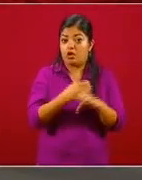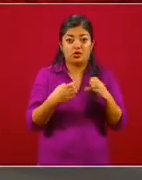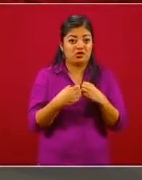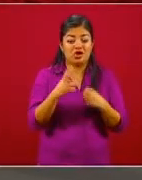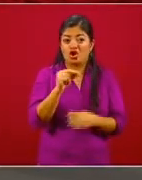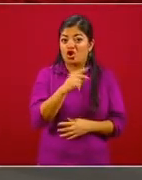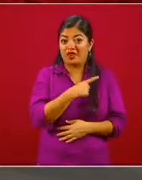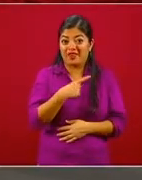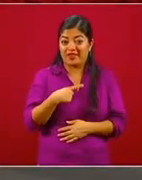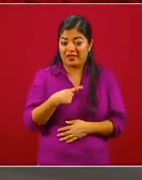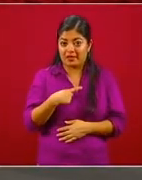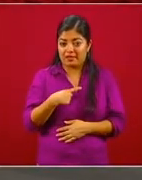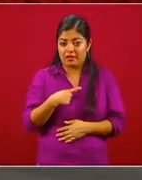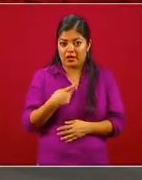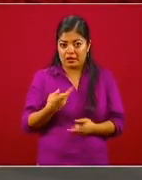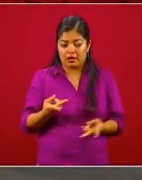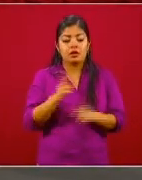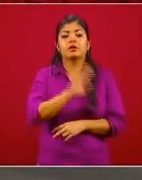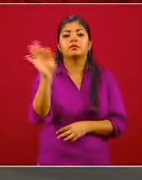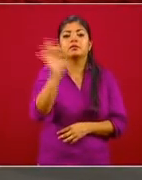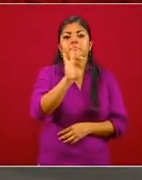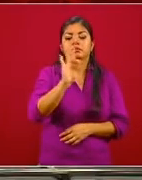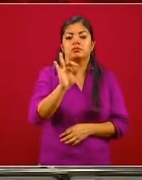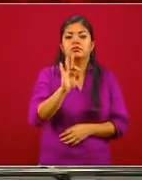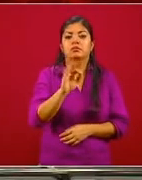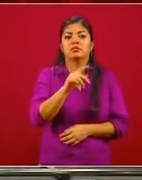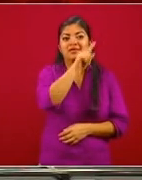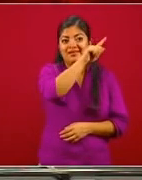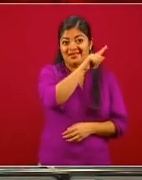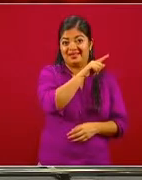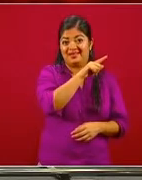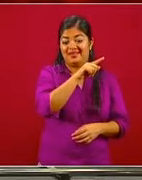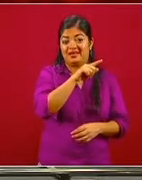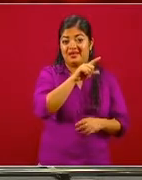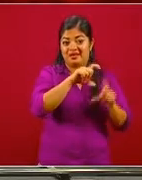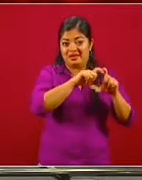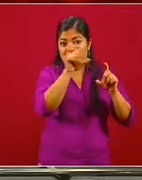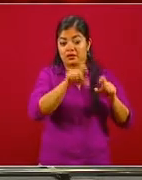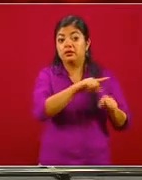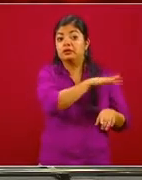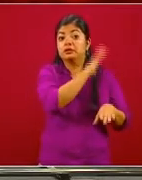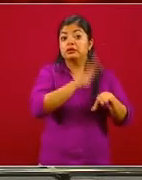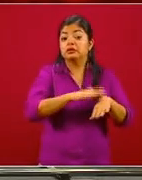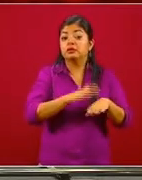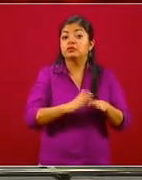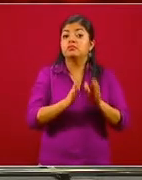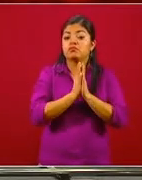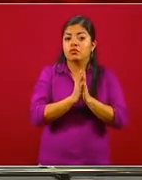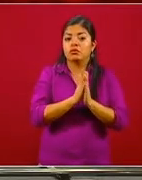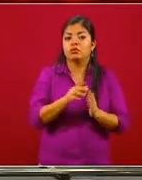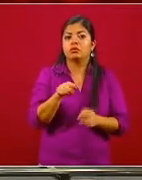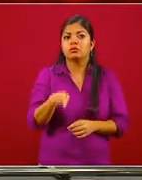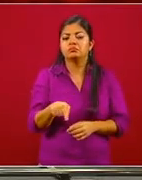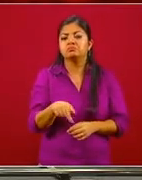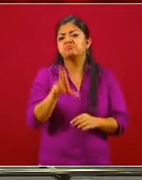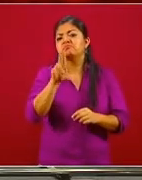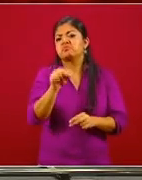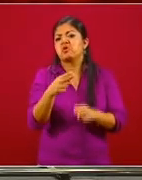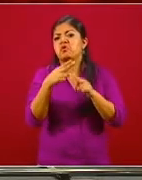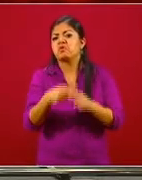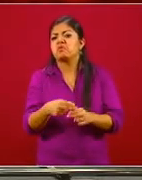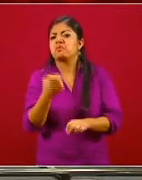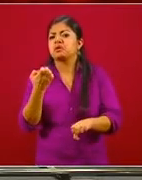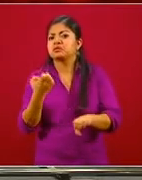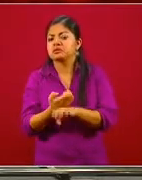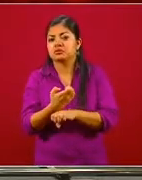happen and should not happen is the opposite, that the states, that